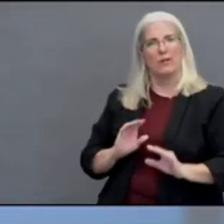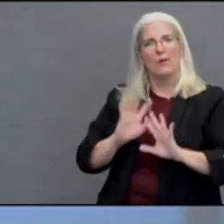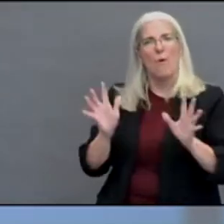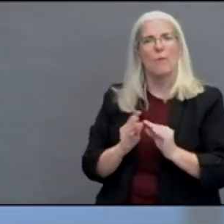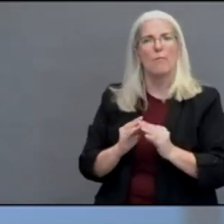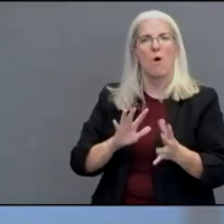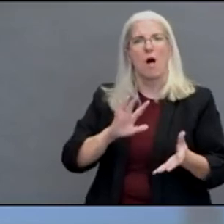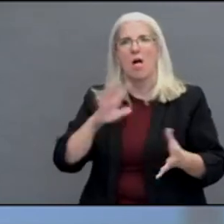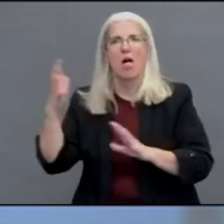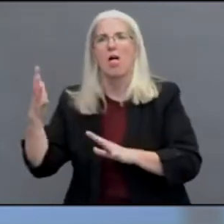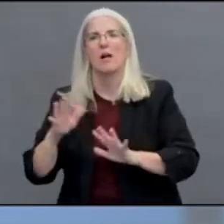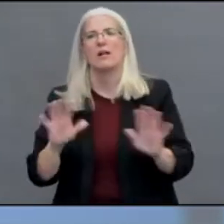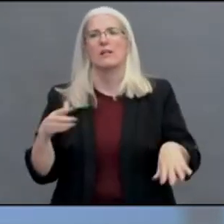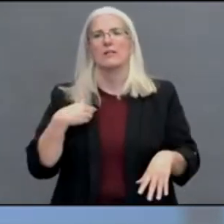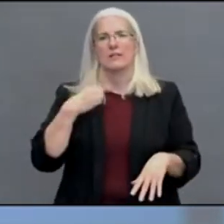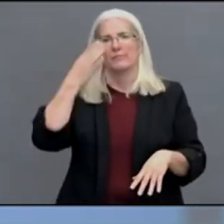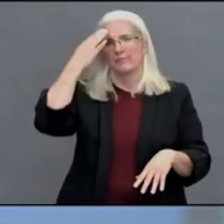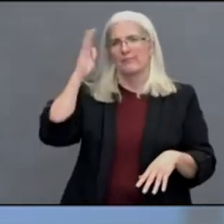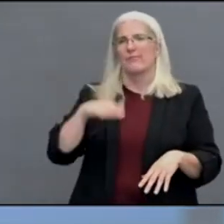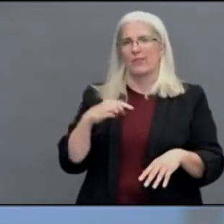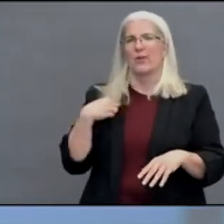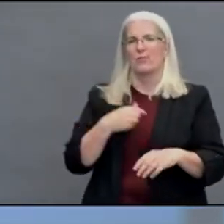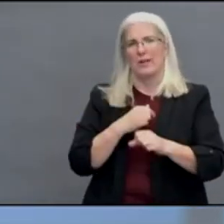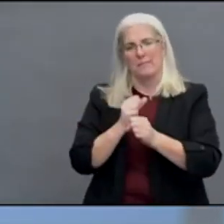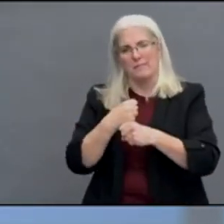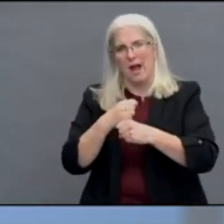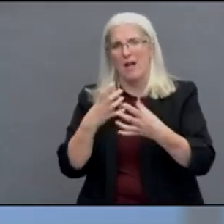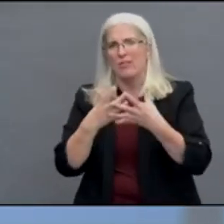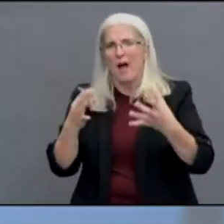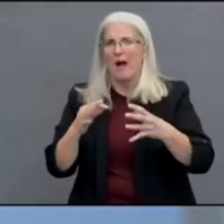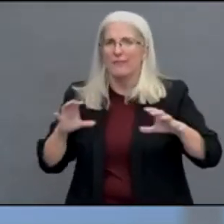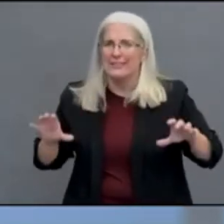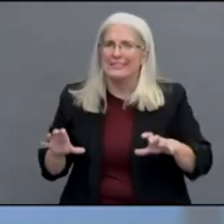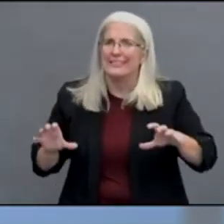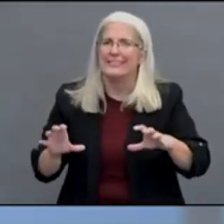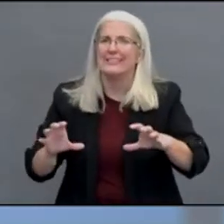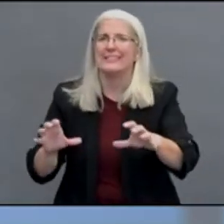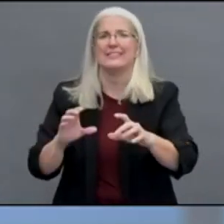know, we have a lot of cultural events like Indira mentioned, a lot of